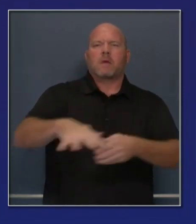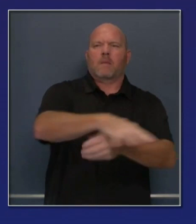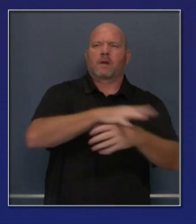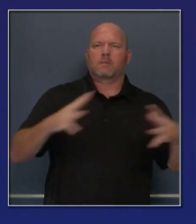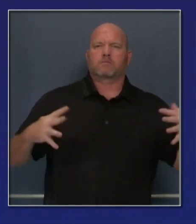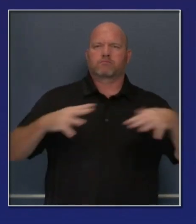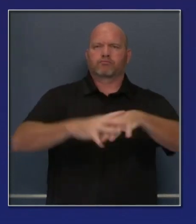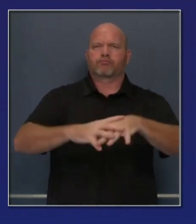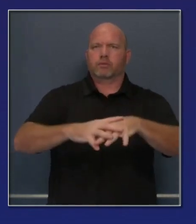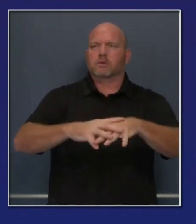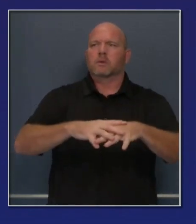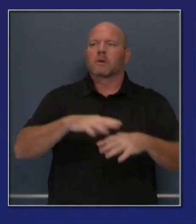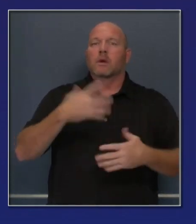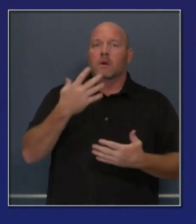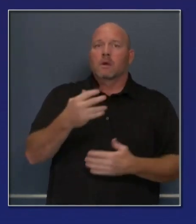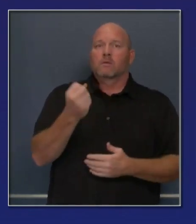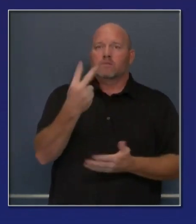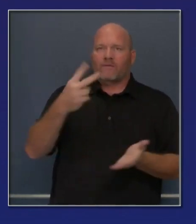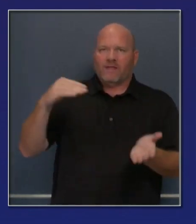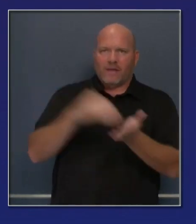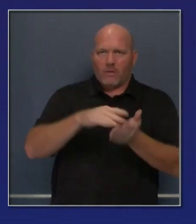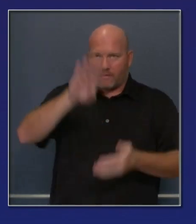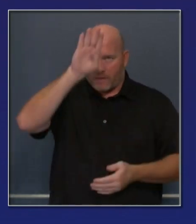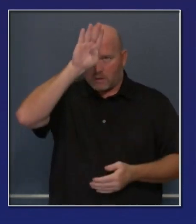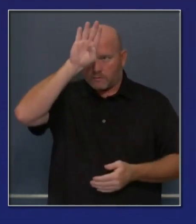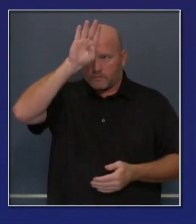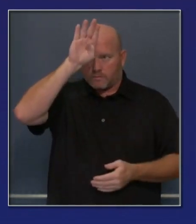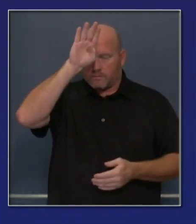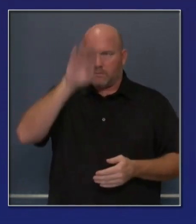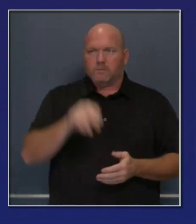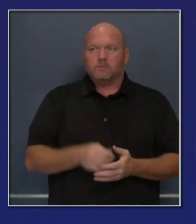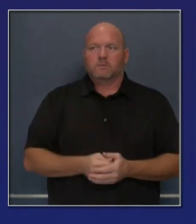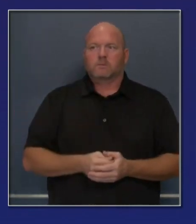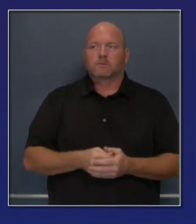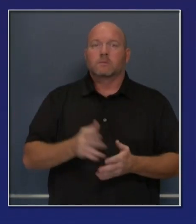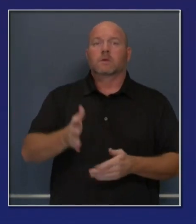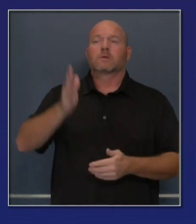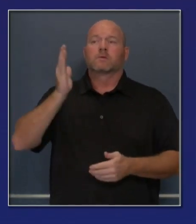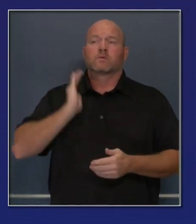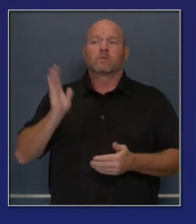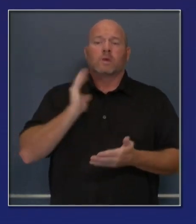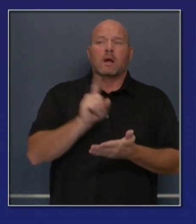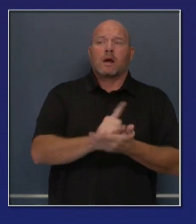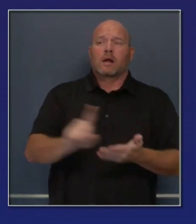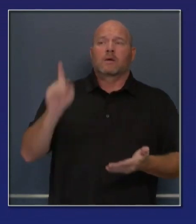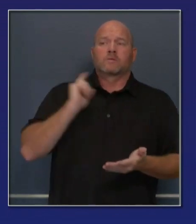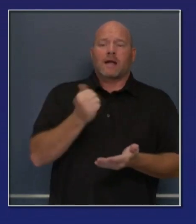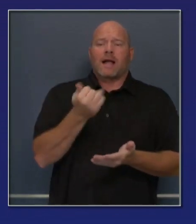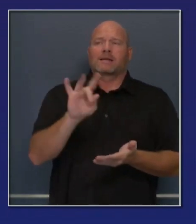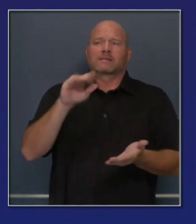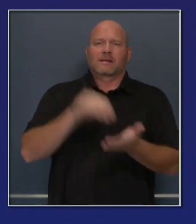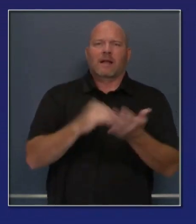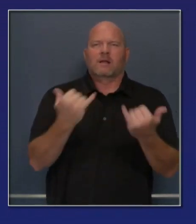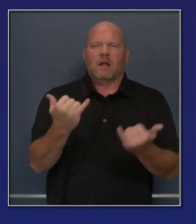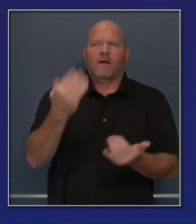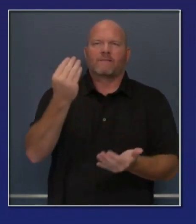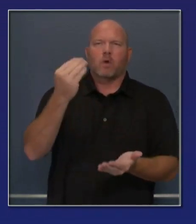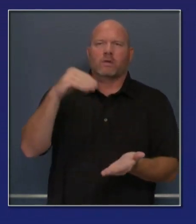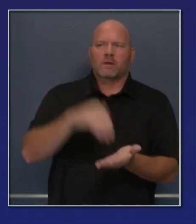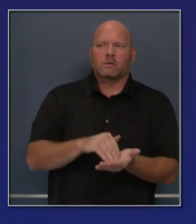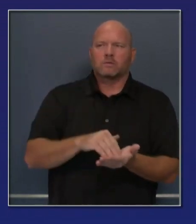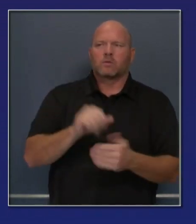You saw those numbers north of 18,000 a few weeks back. Now about 12,000 plus firefighters working to